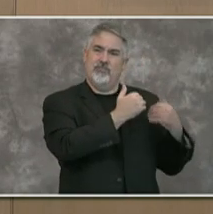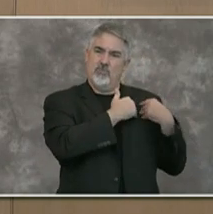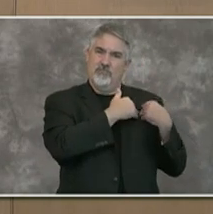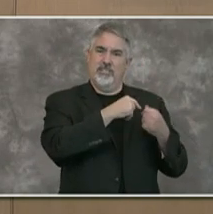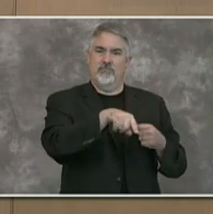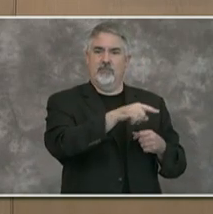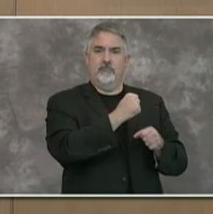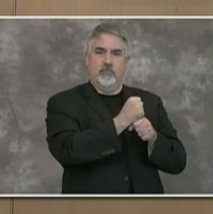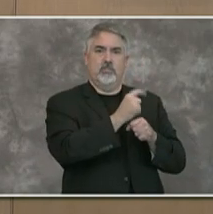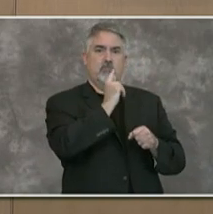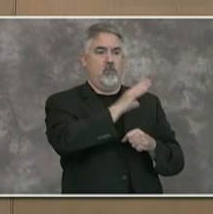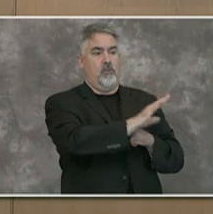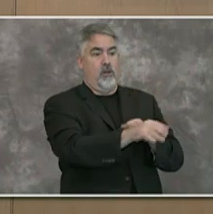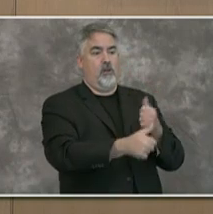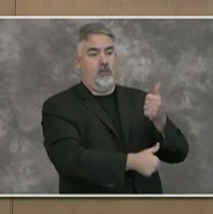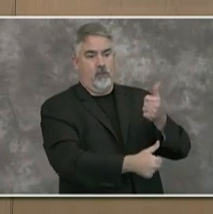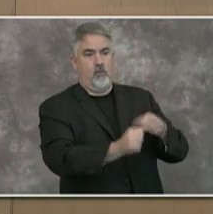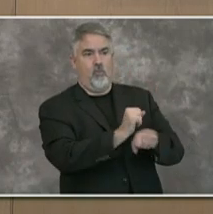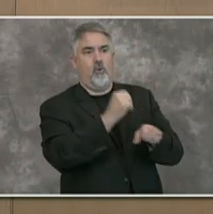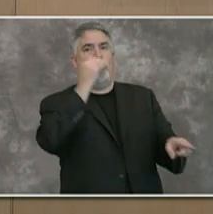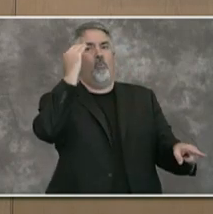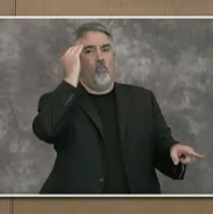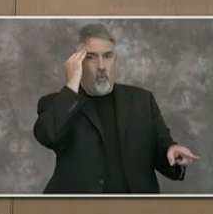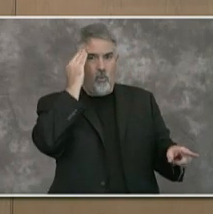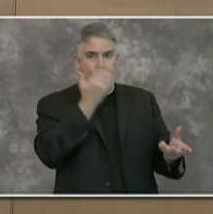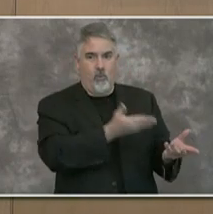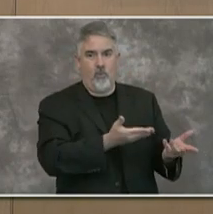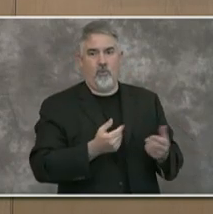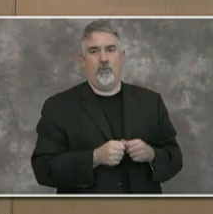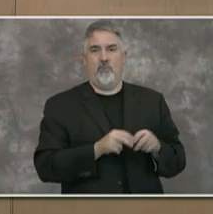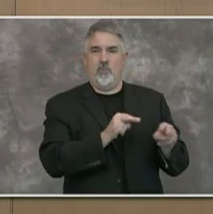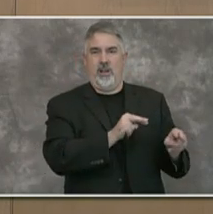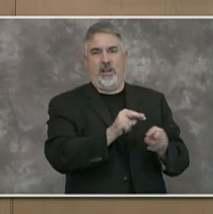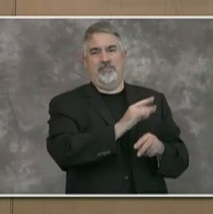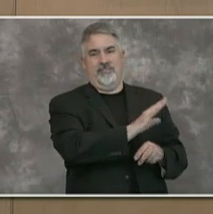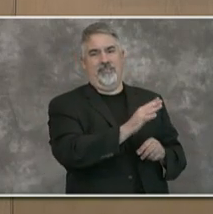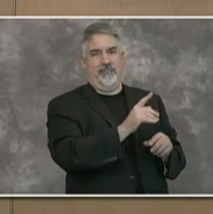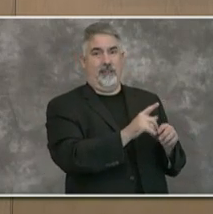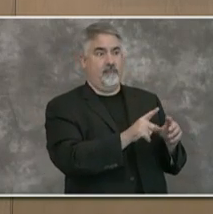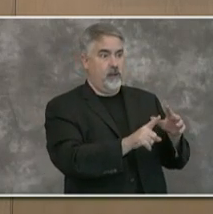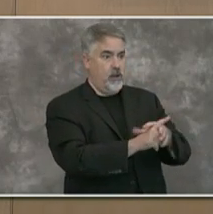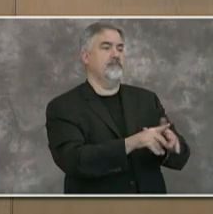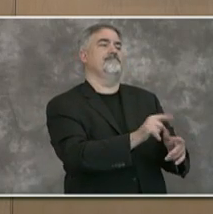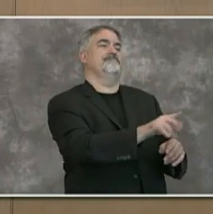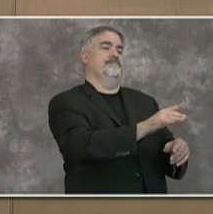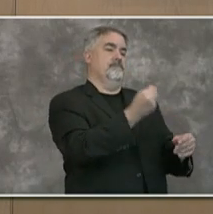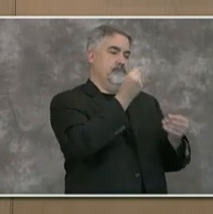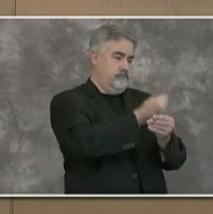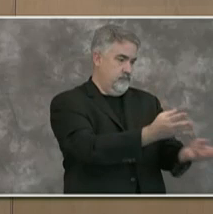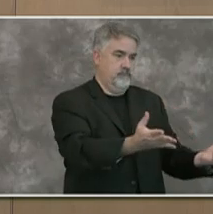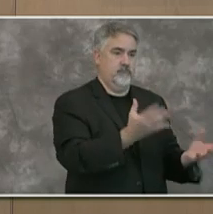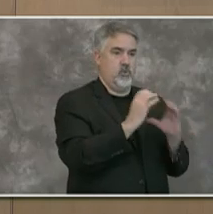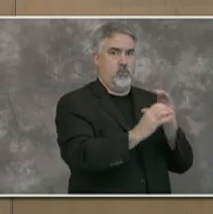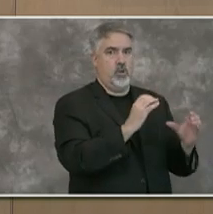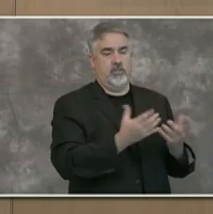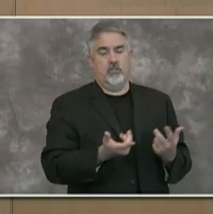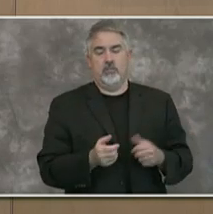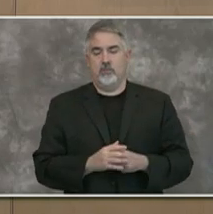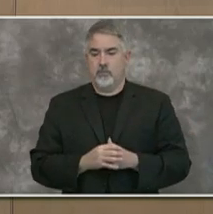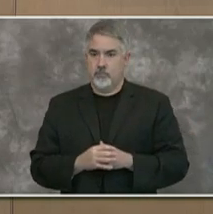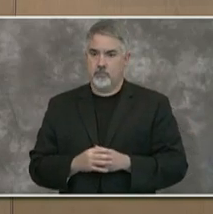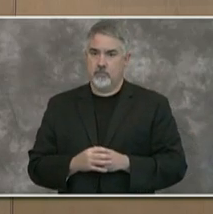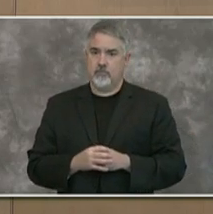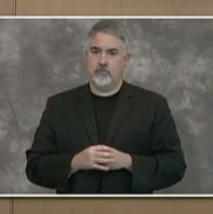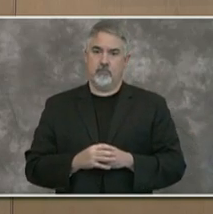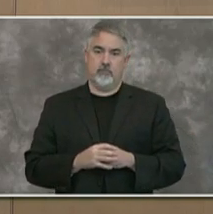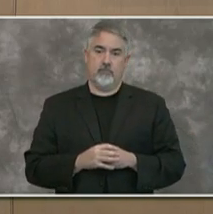ensure that their employees are not going to work when they are ill, and anyone